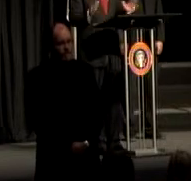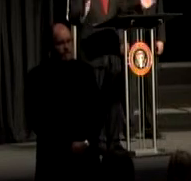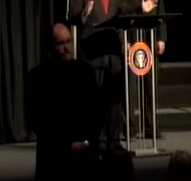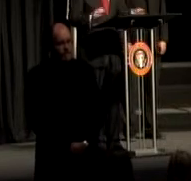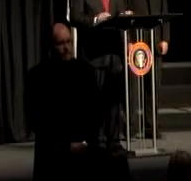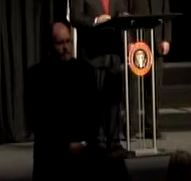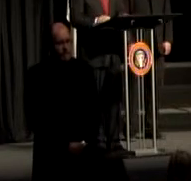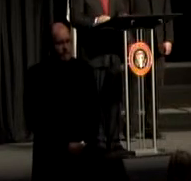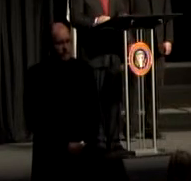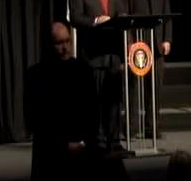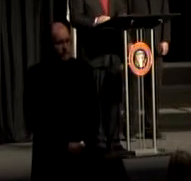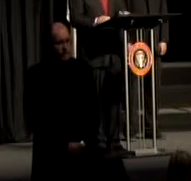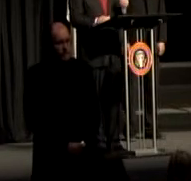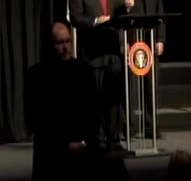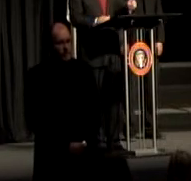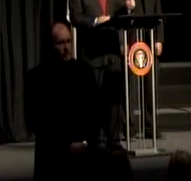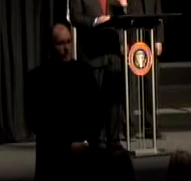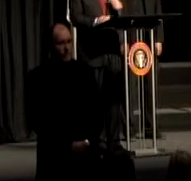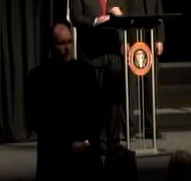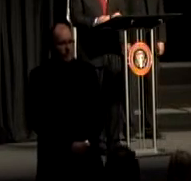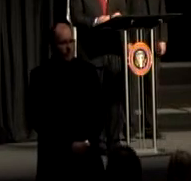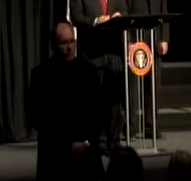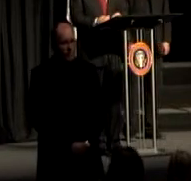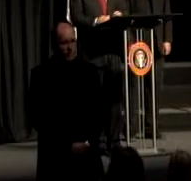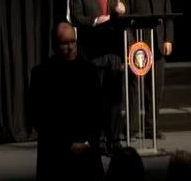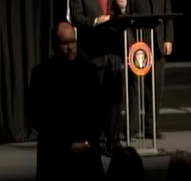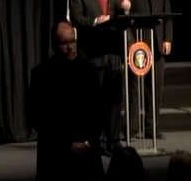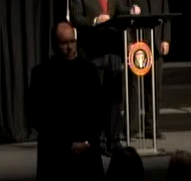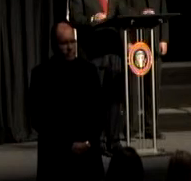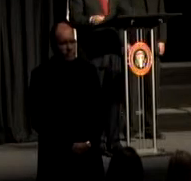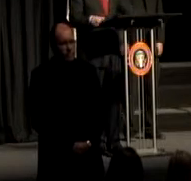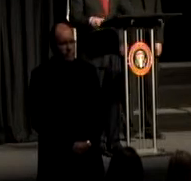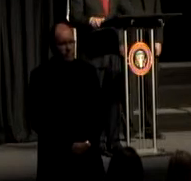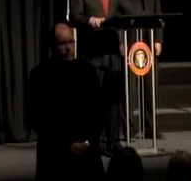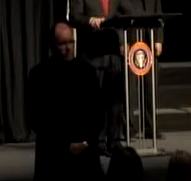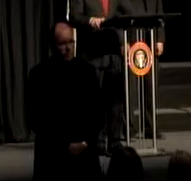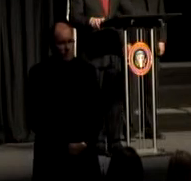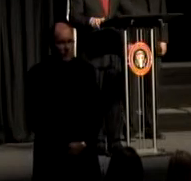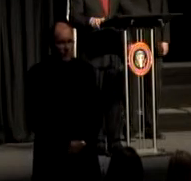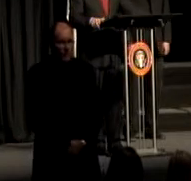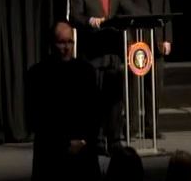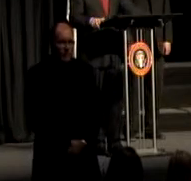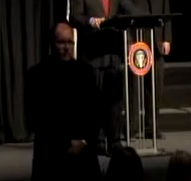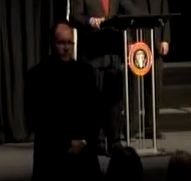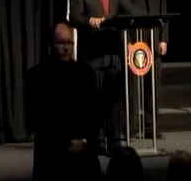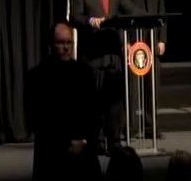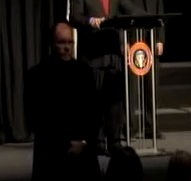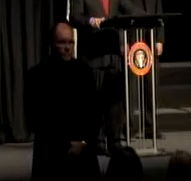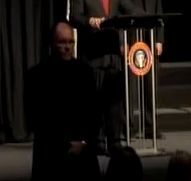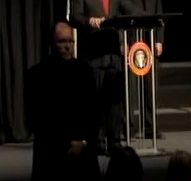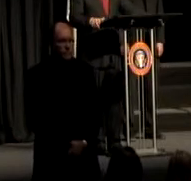in the state of the church in your life and my life first thing be positive